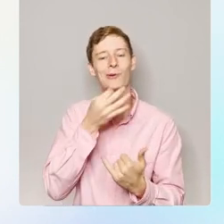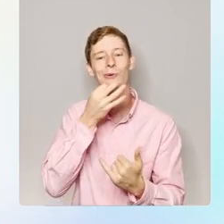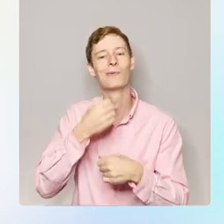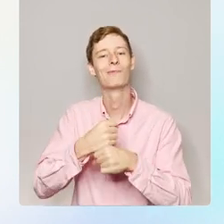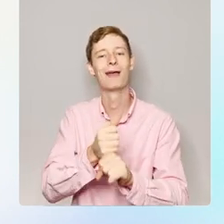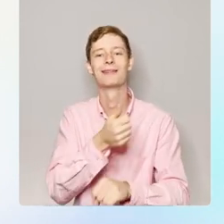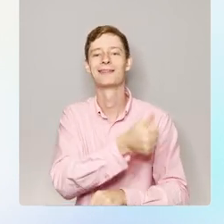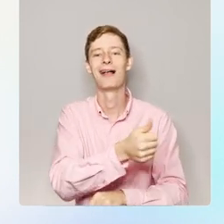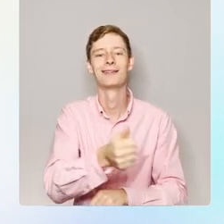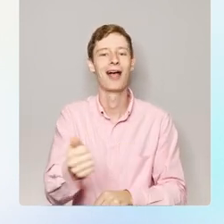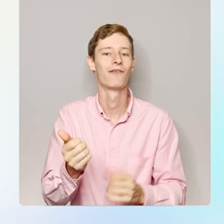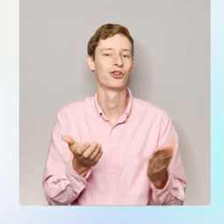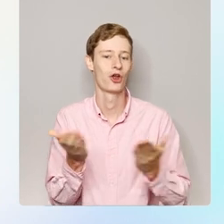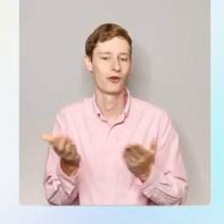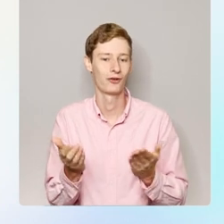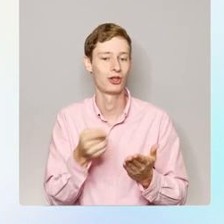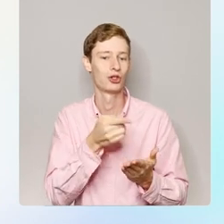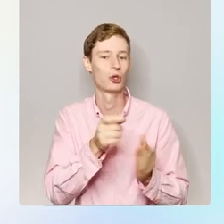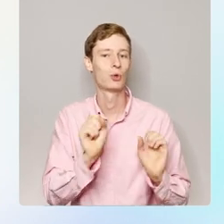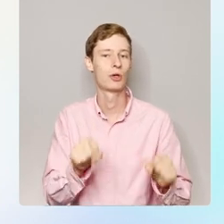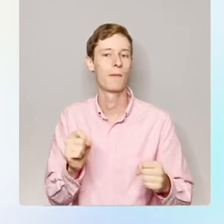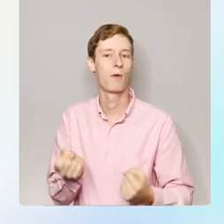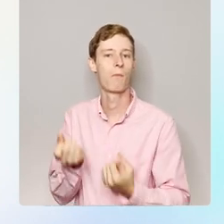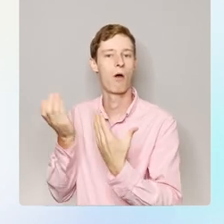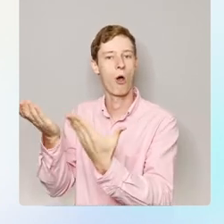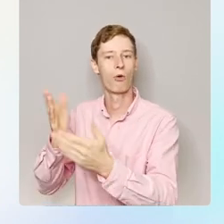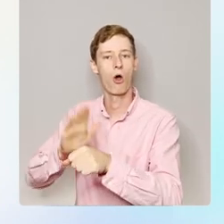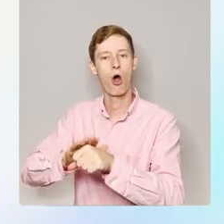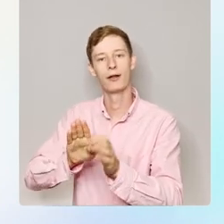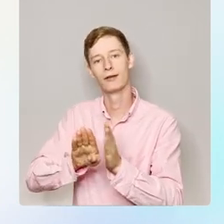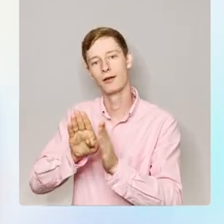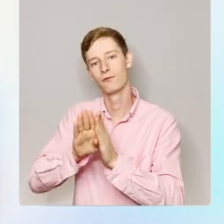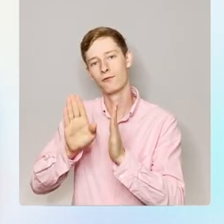to propose sales for your apps via the developer dashboard.